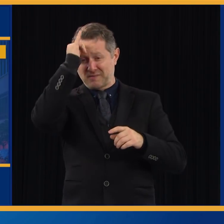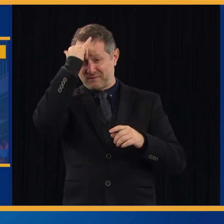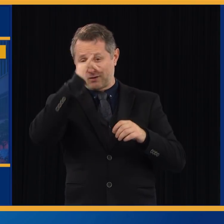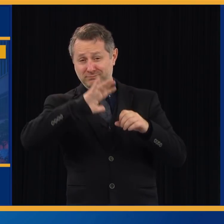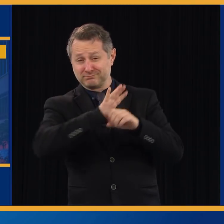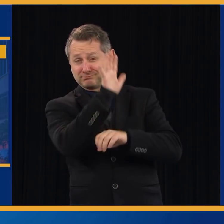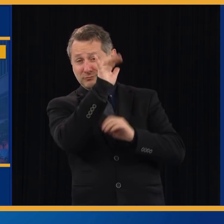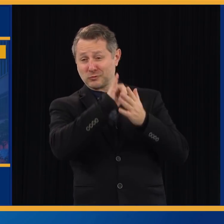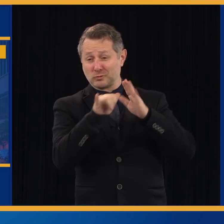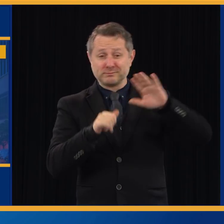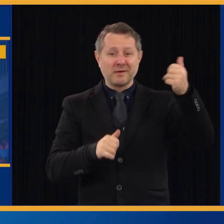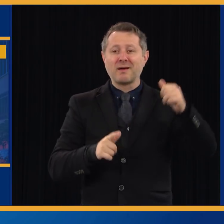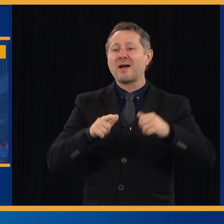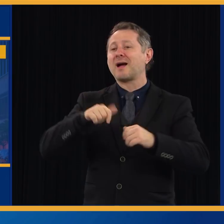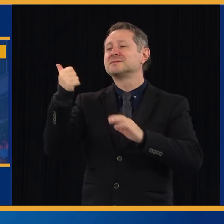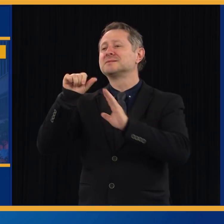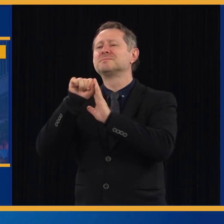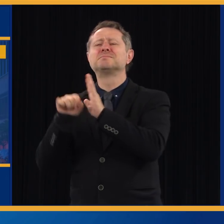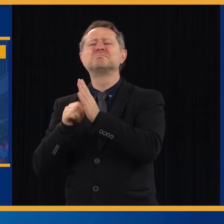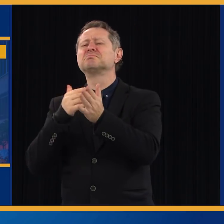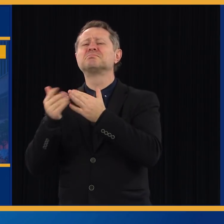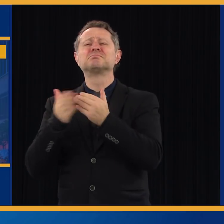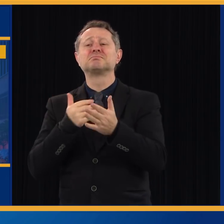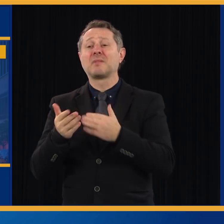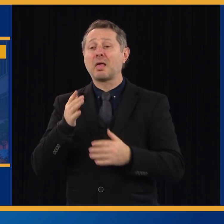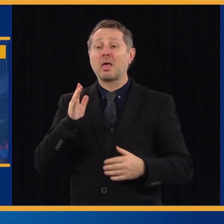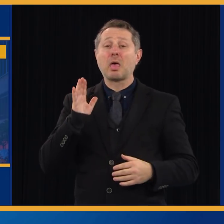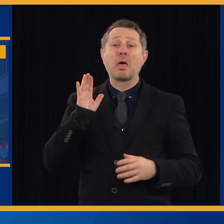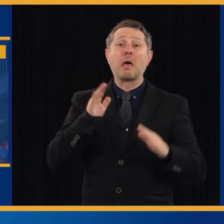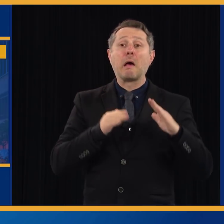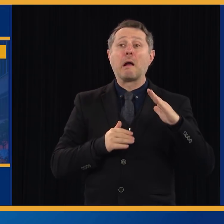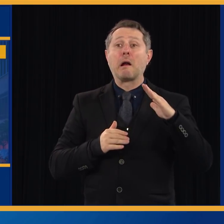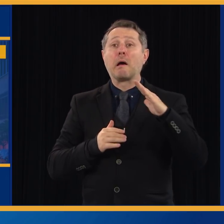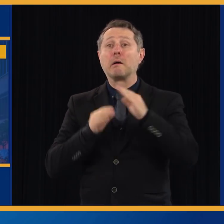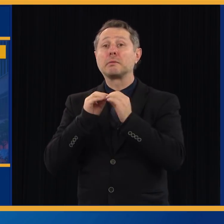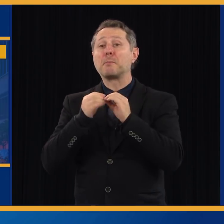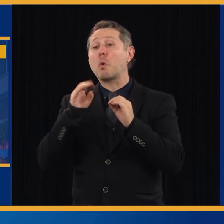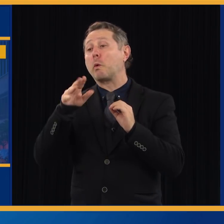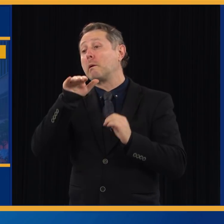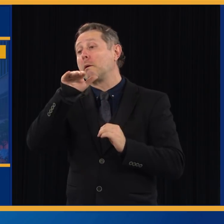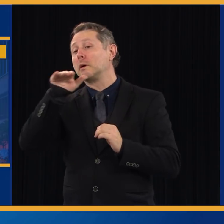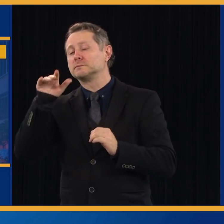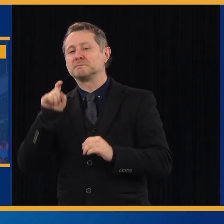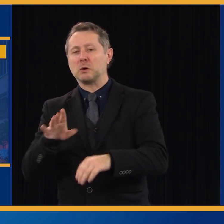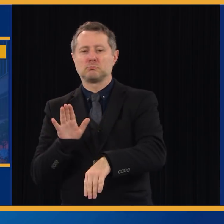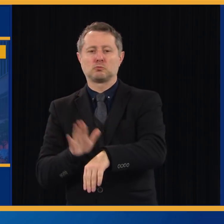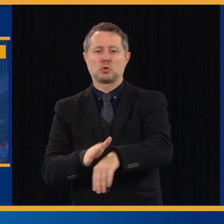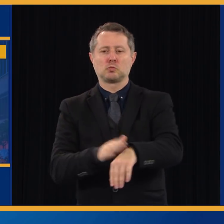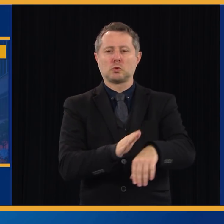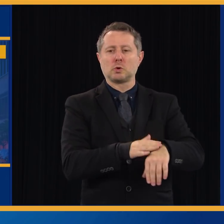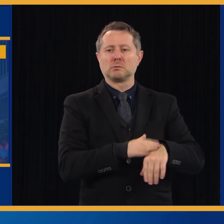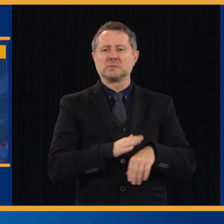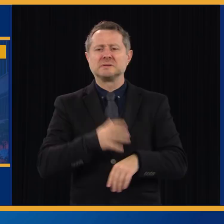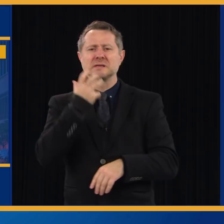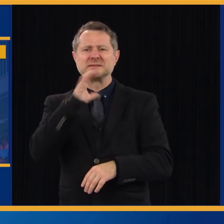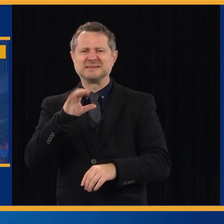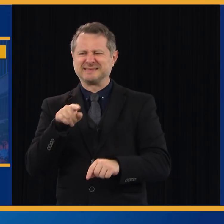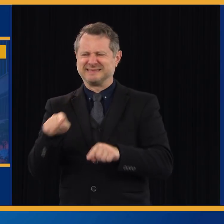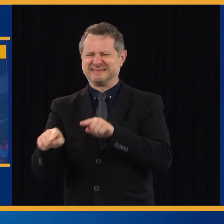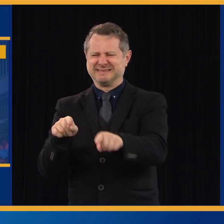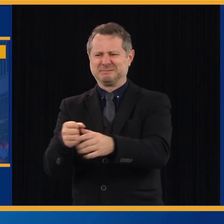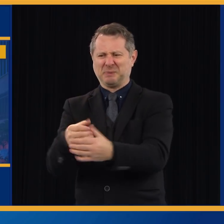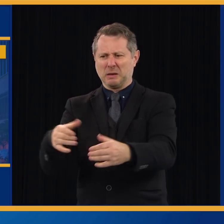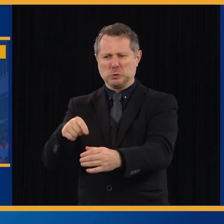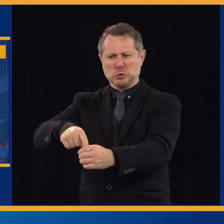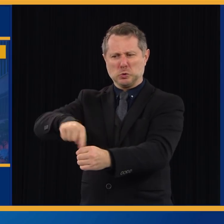on the ascent or on the plateau, beware of a hotspot, beware of an